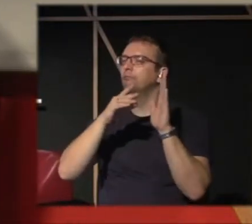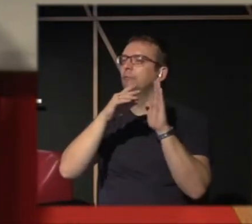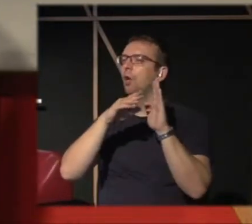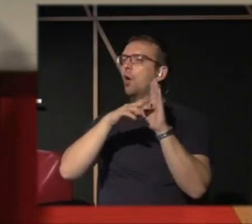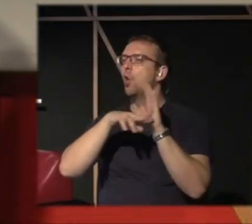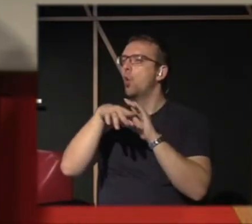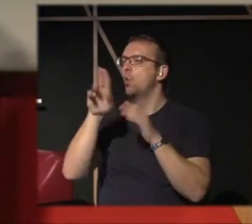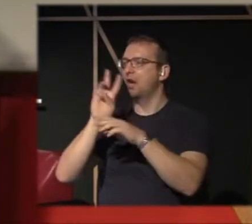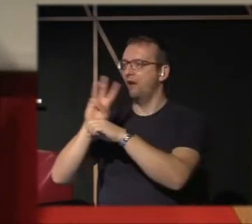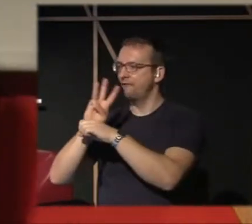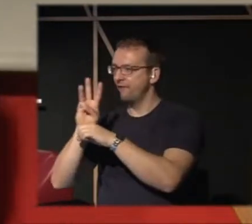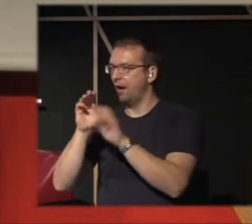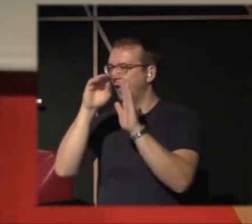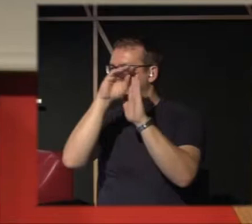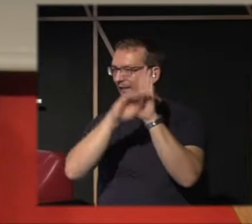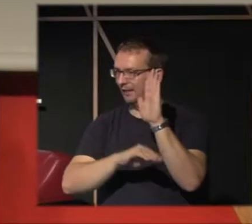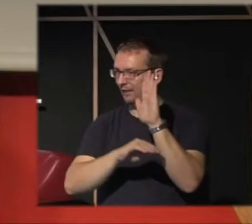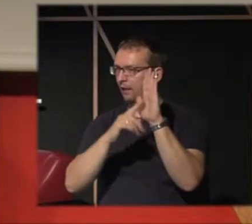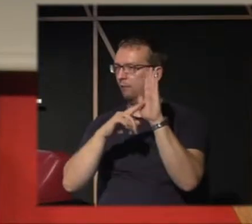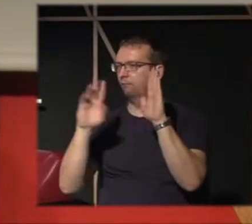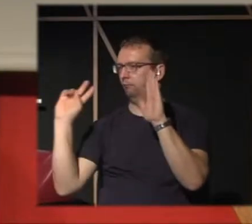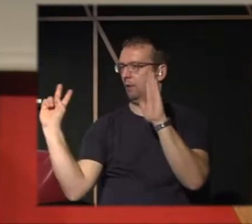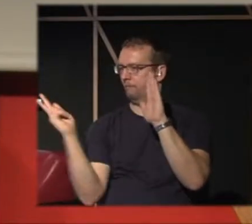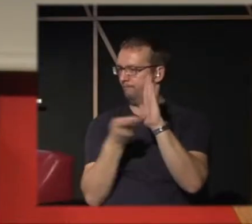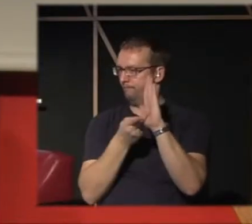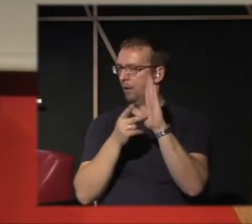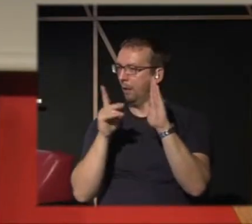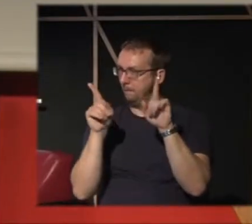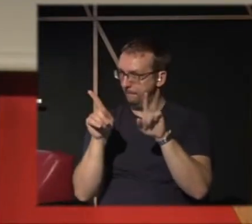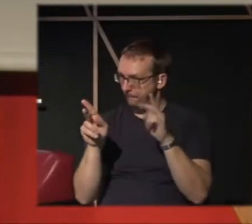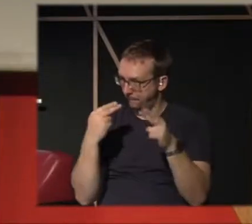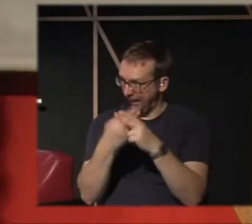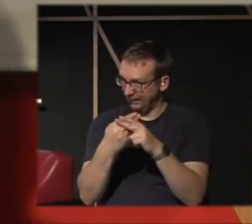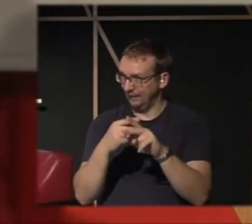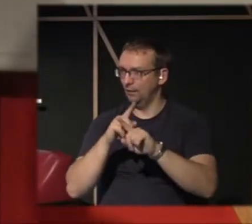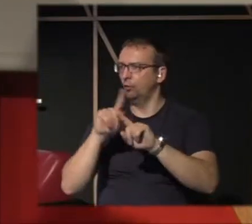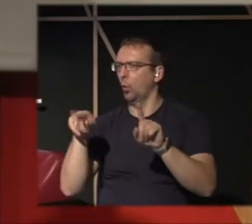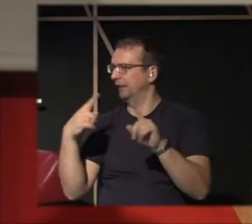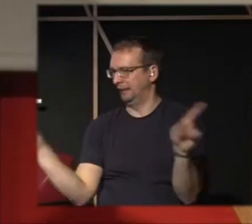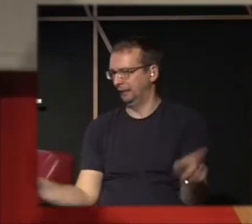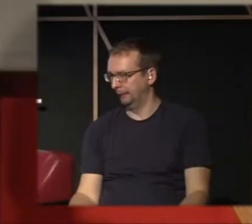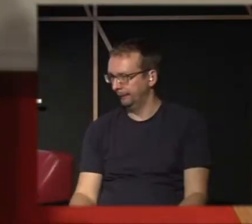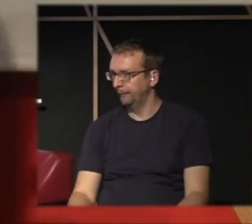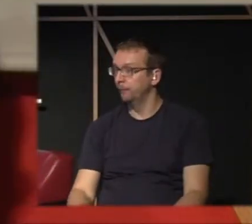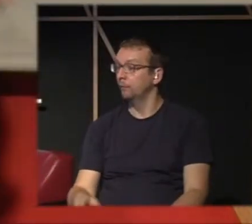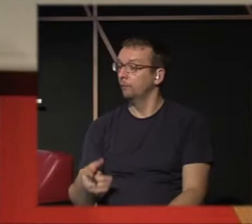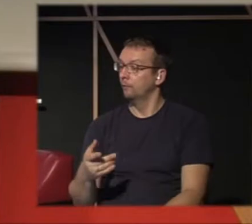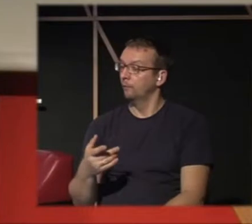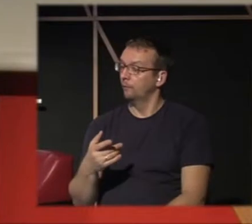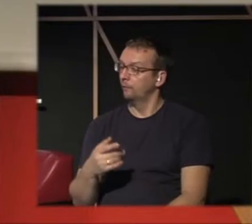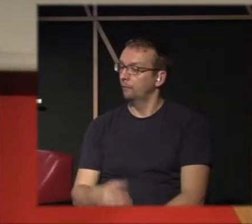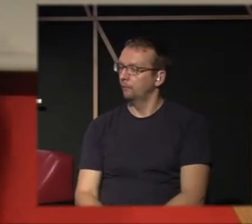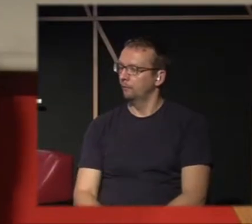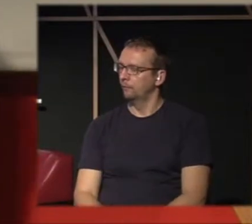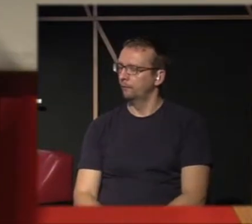And, but then the reality of the stadiums, in spite of a bidding process which requires